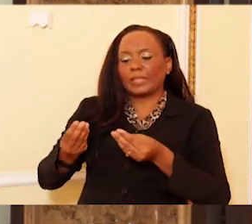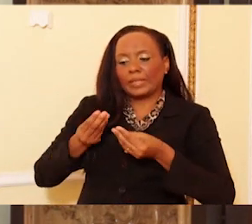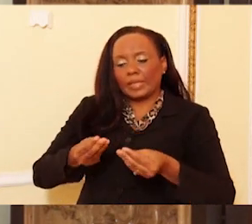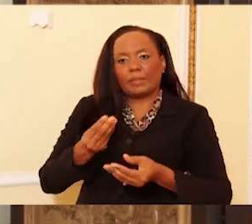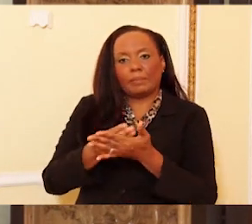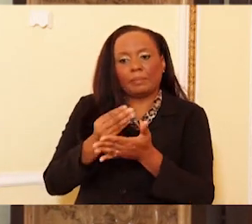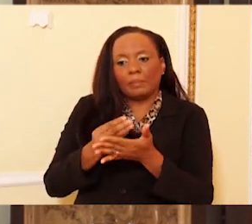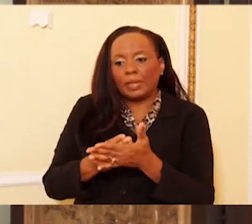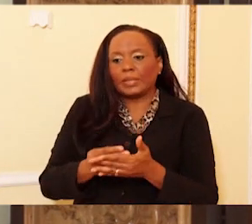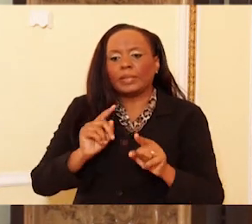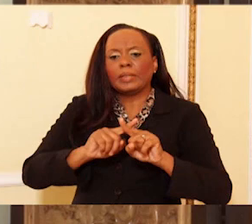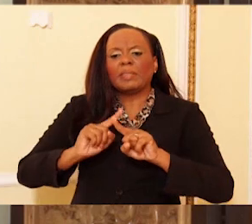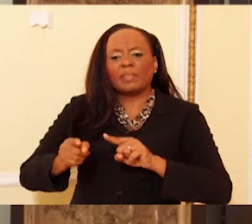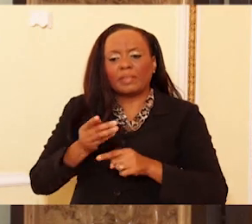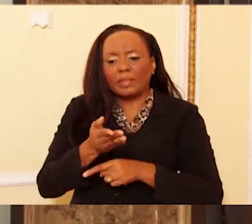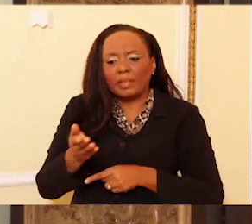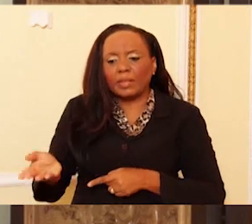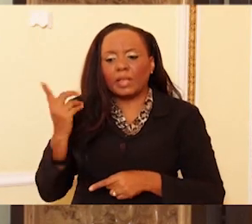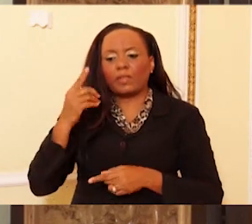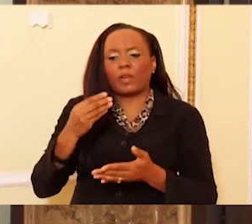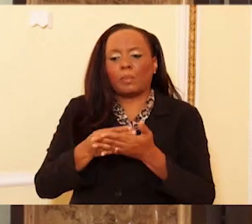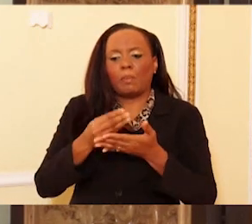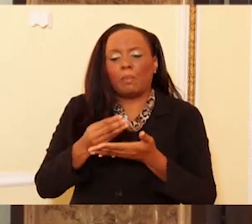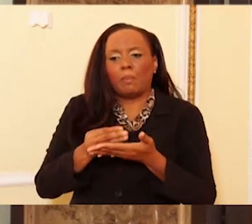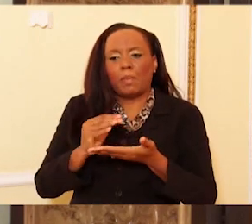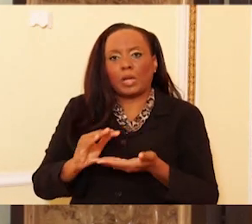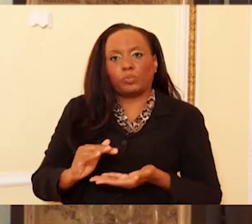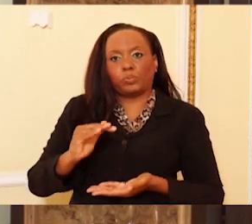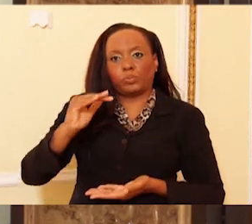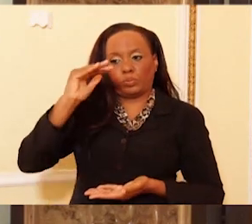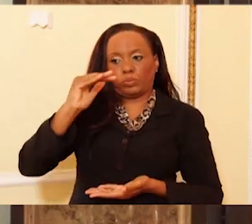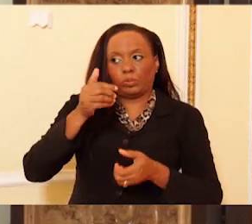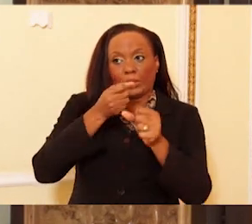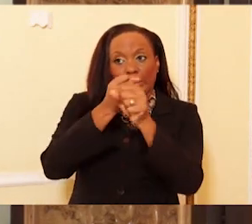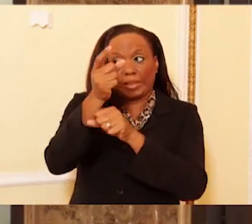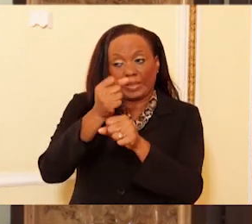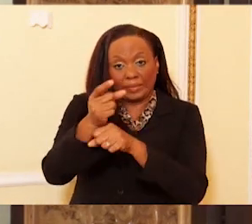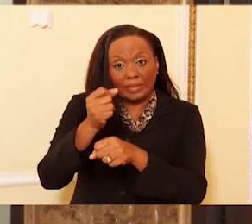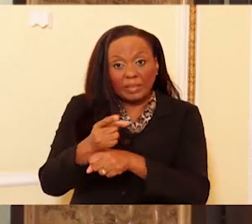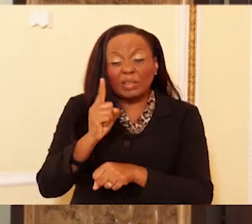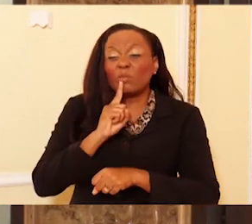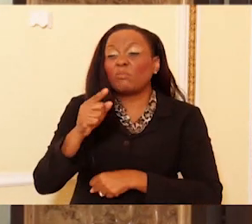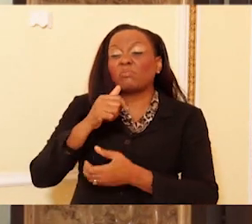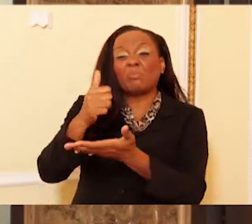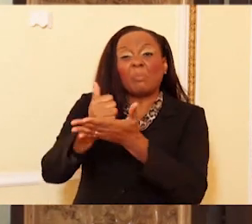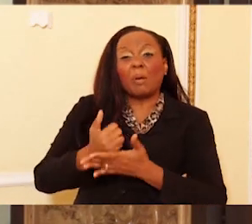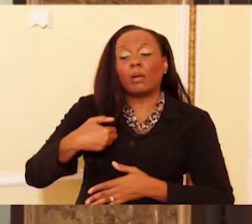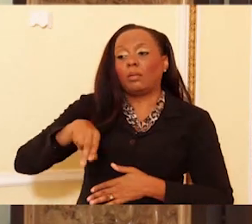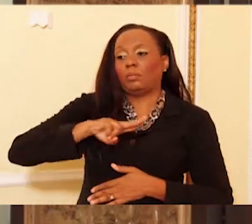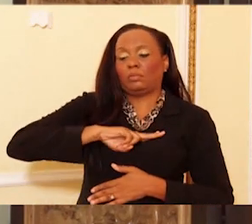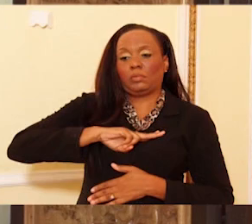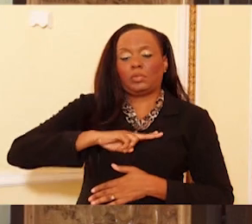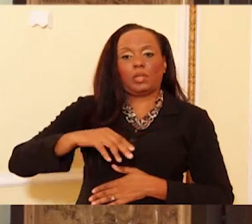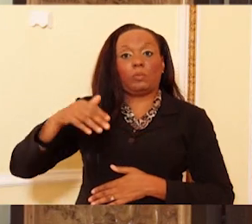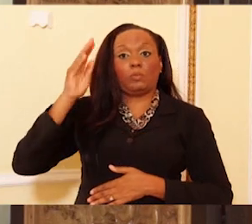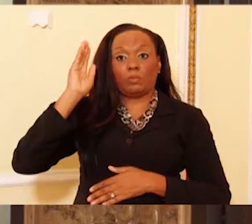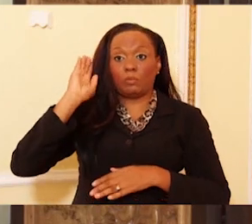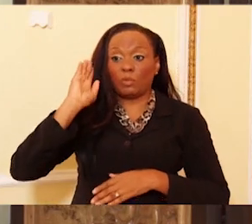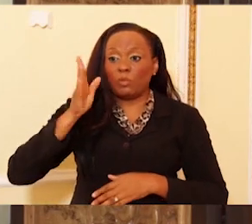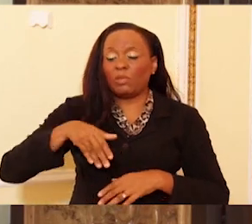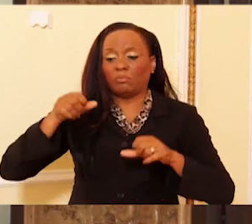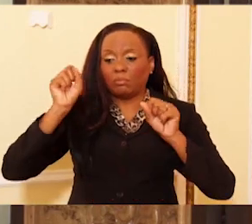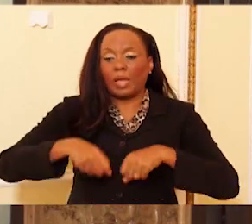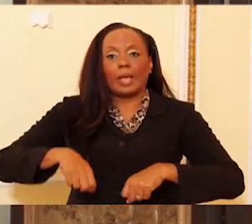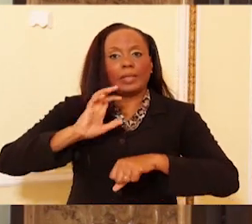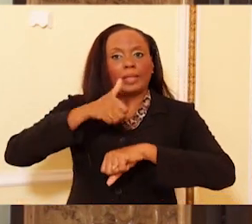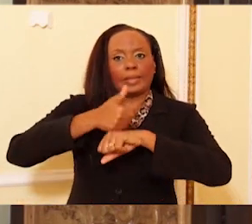items and help us raise these significant funds of money each year, help us to ensure that we can introduce these